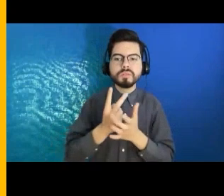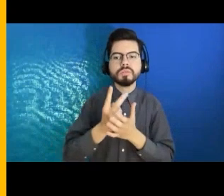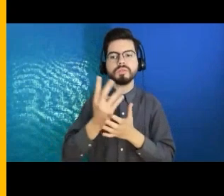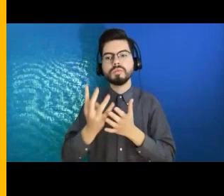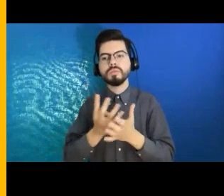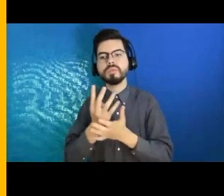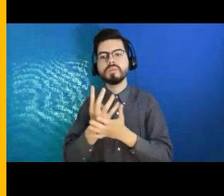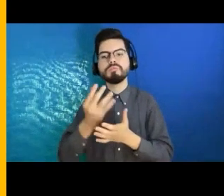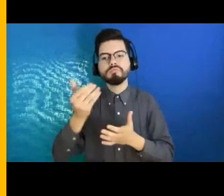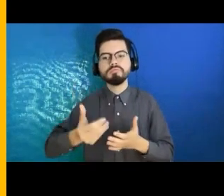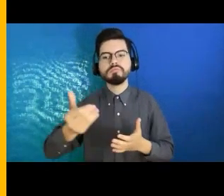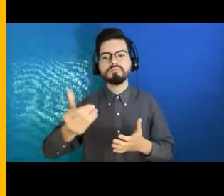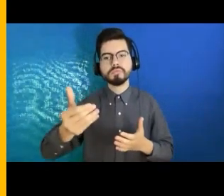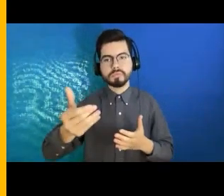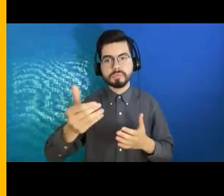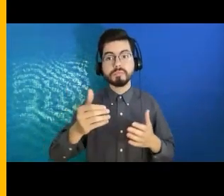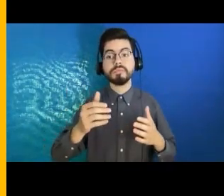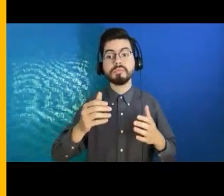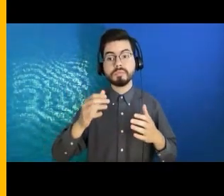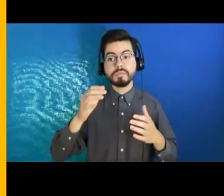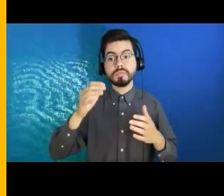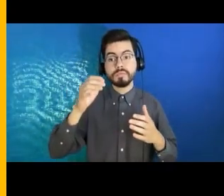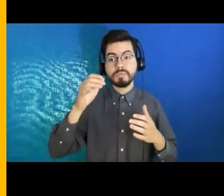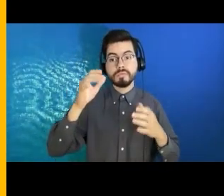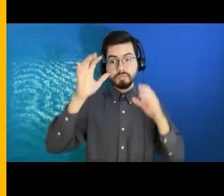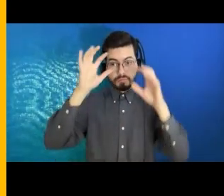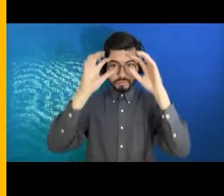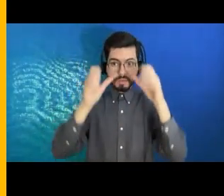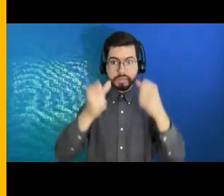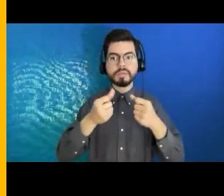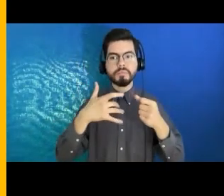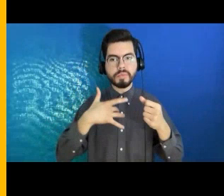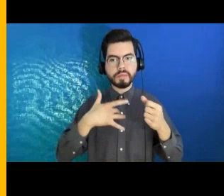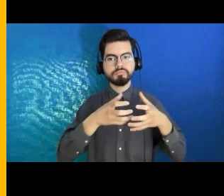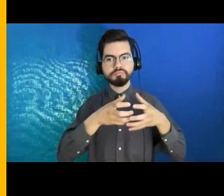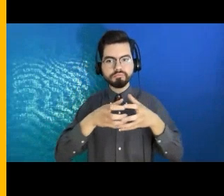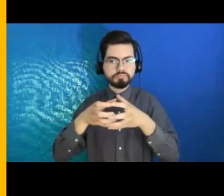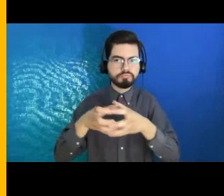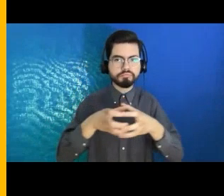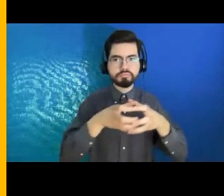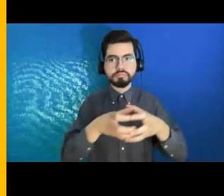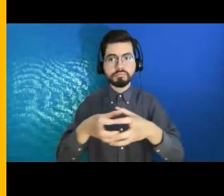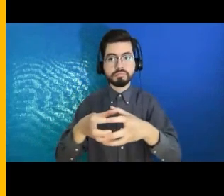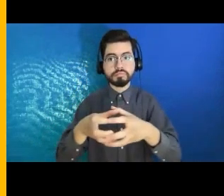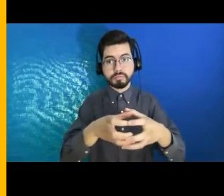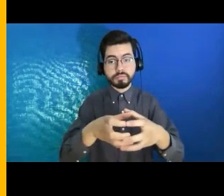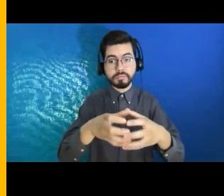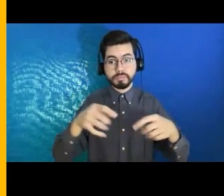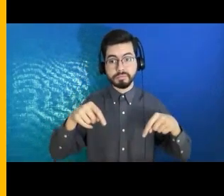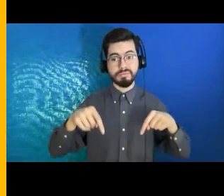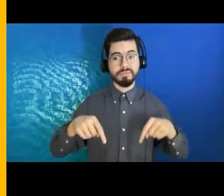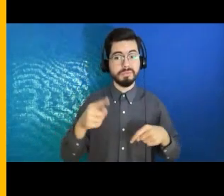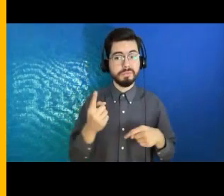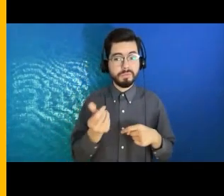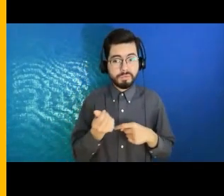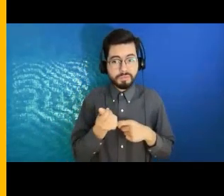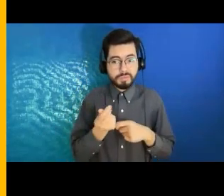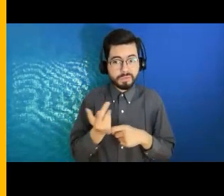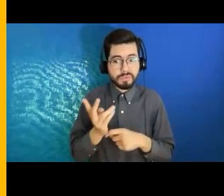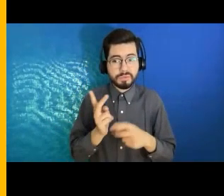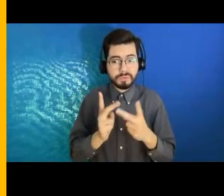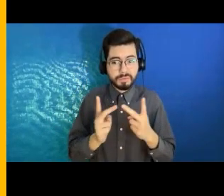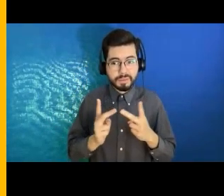So bison are migratory. This is one of the few places, maybe the only on the planet, where we have migratory bison. So there will